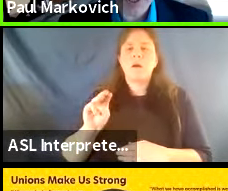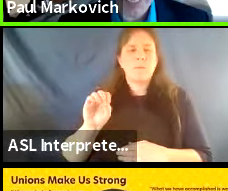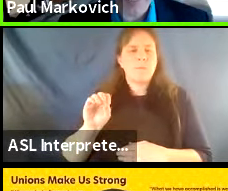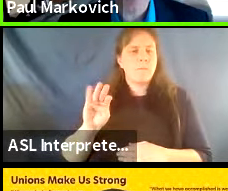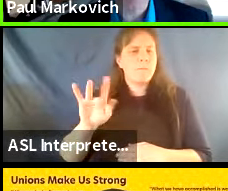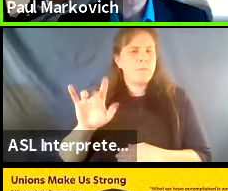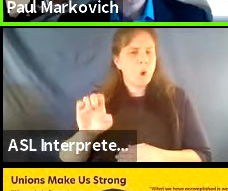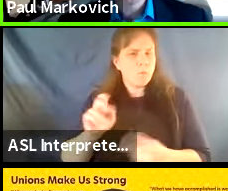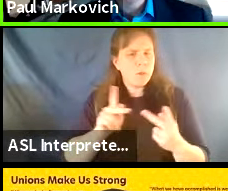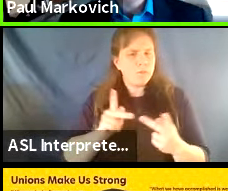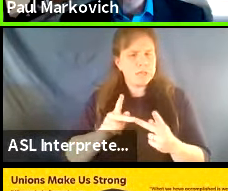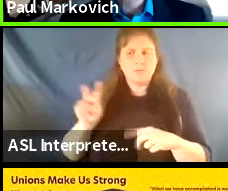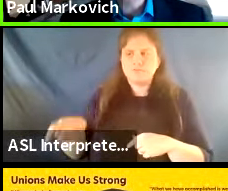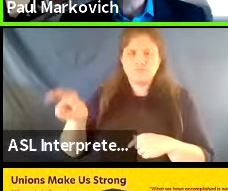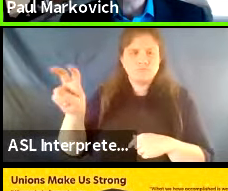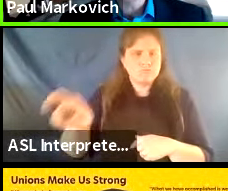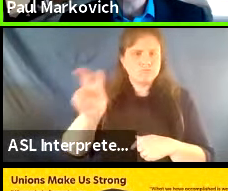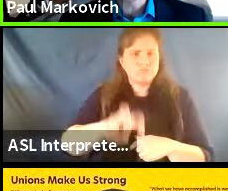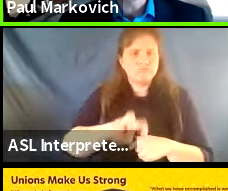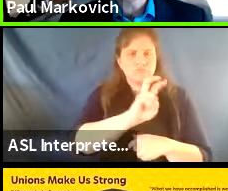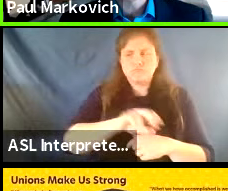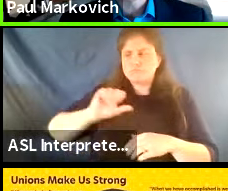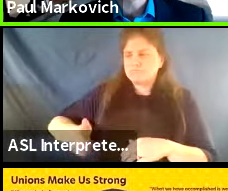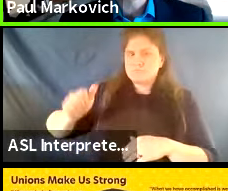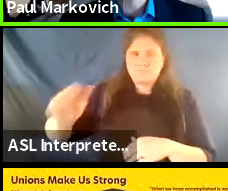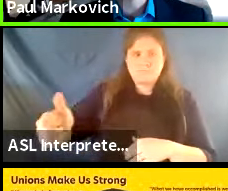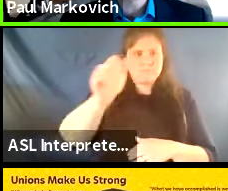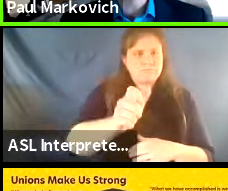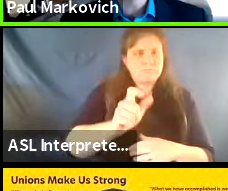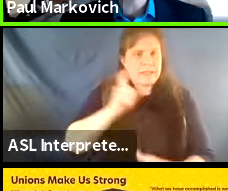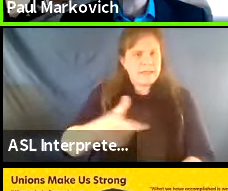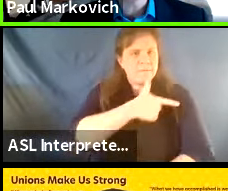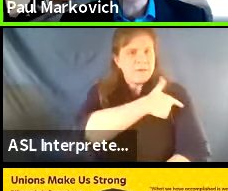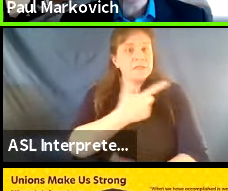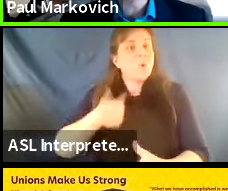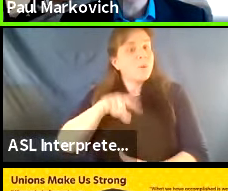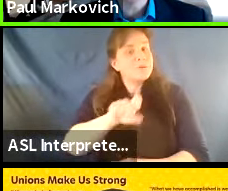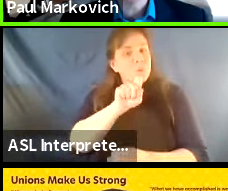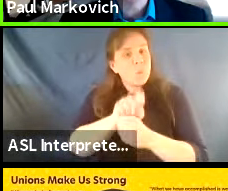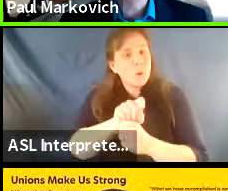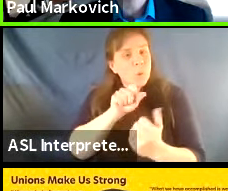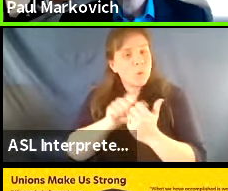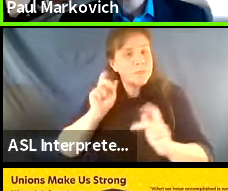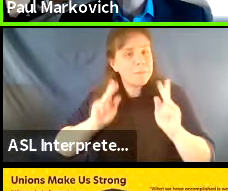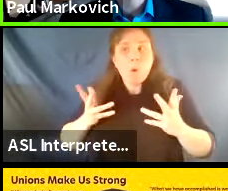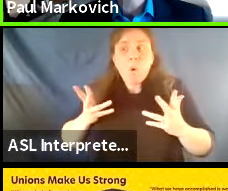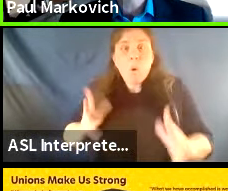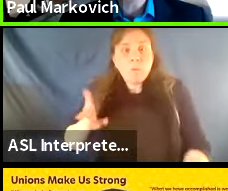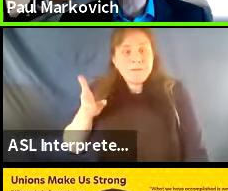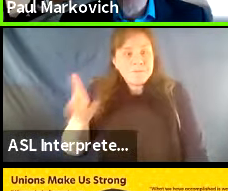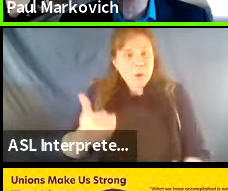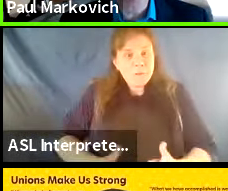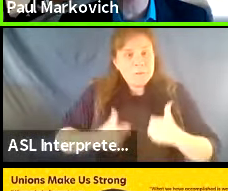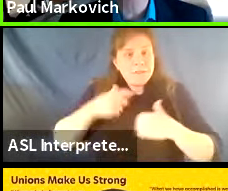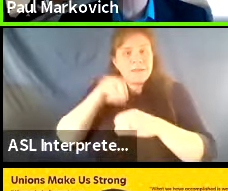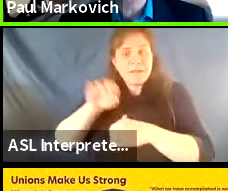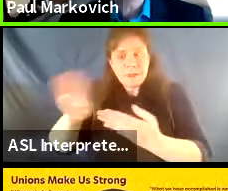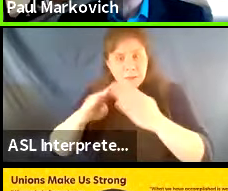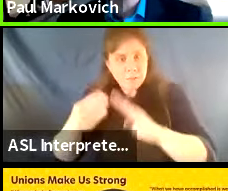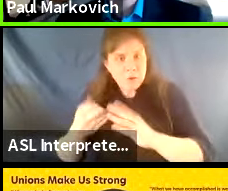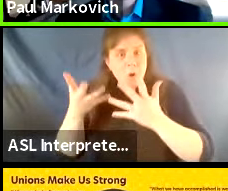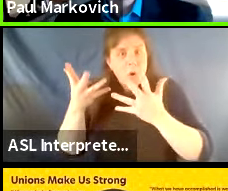pop-up sites, and work with people on the ground that really know that community, to make sure